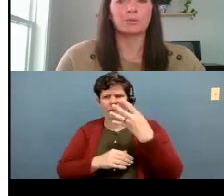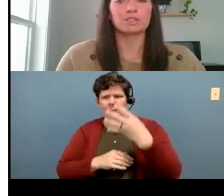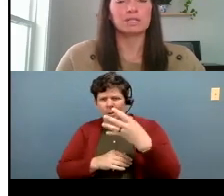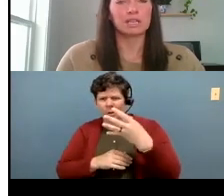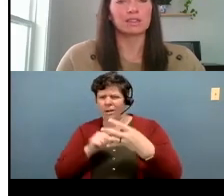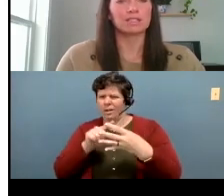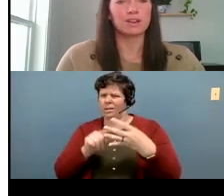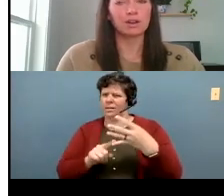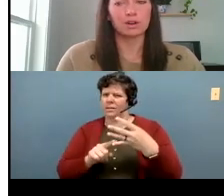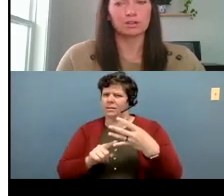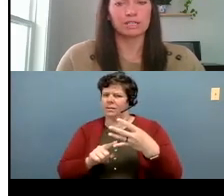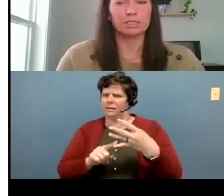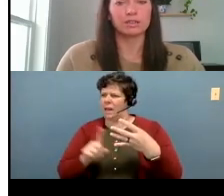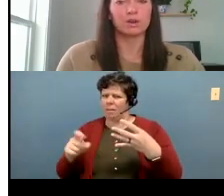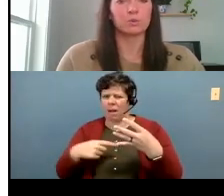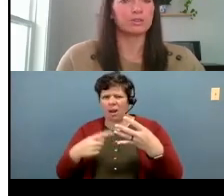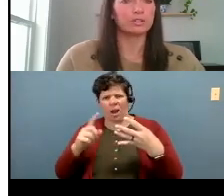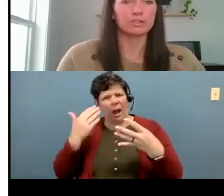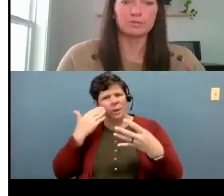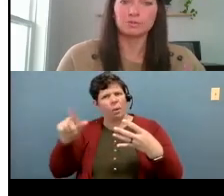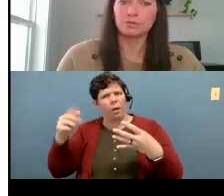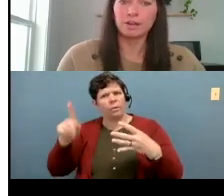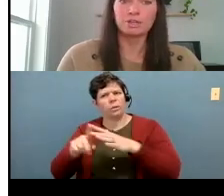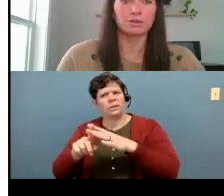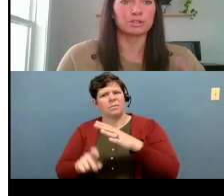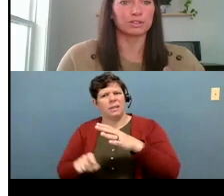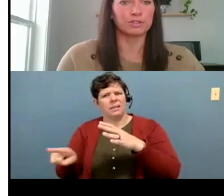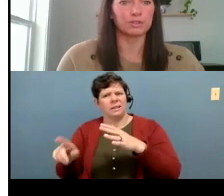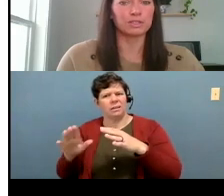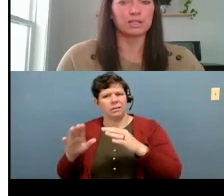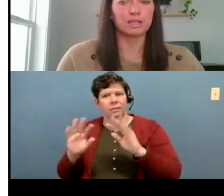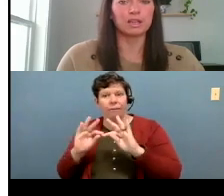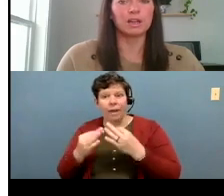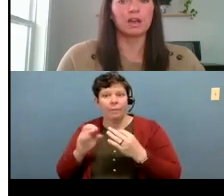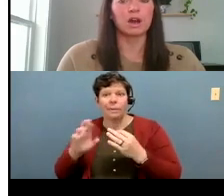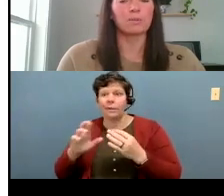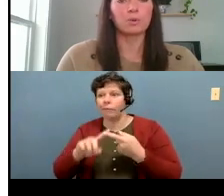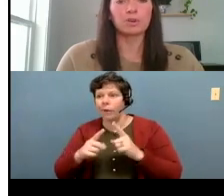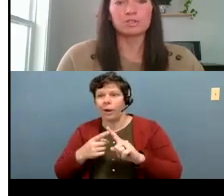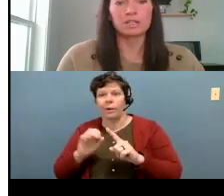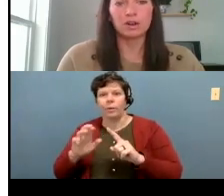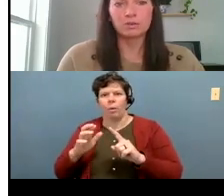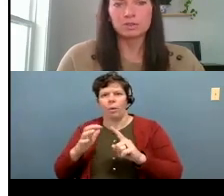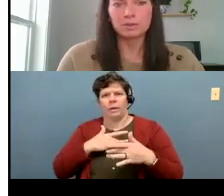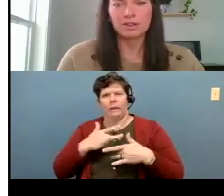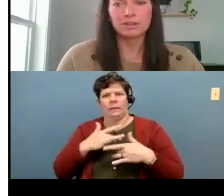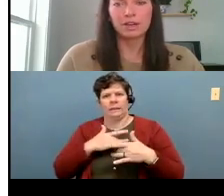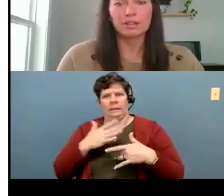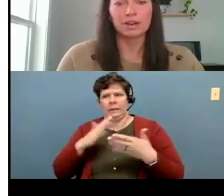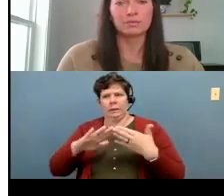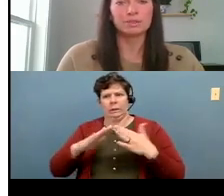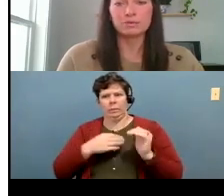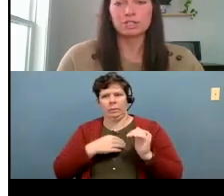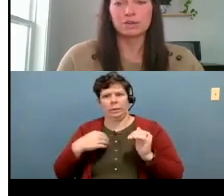that someone's missing that's not on our list, whether you're just your family or you're a concerned citizen, or if there's any law enforcement on the